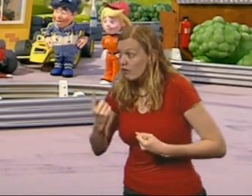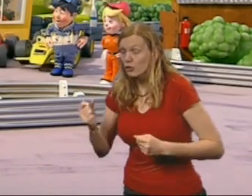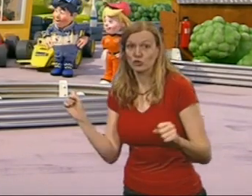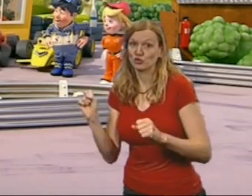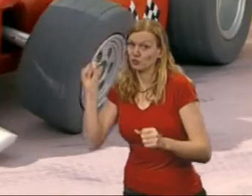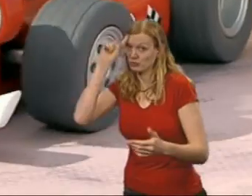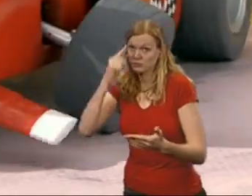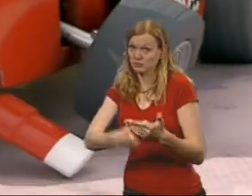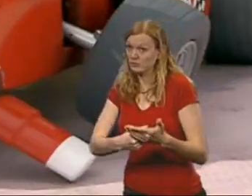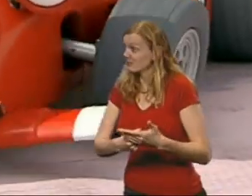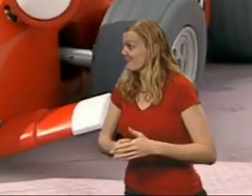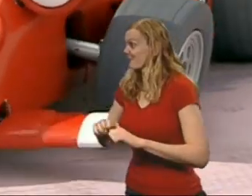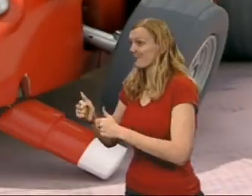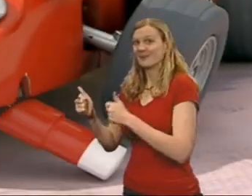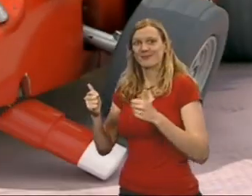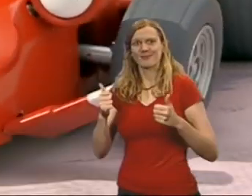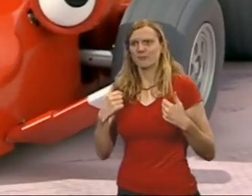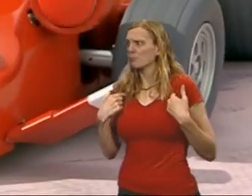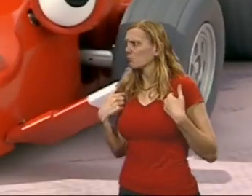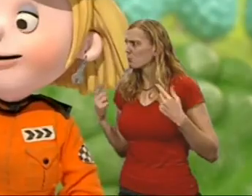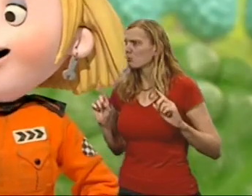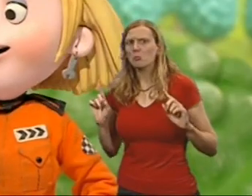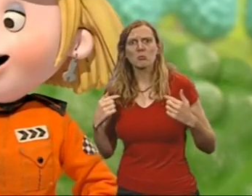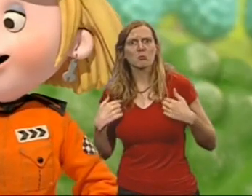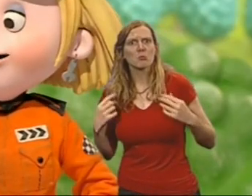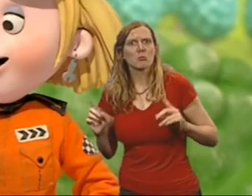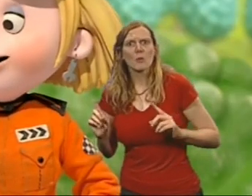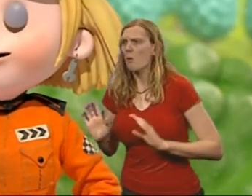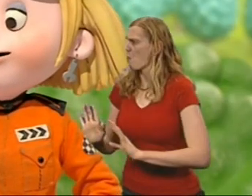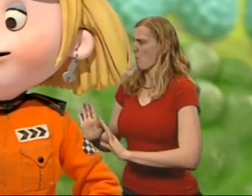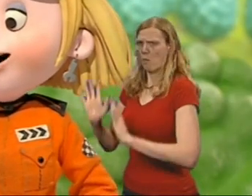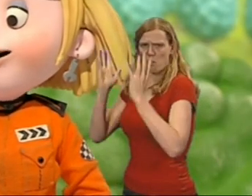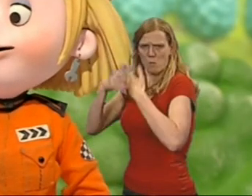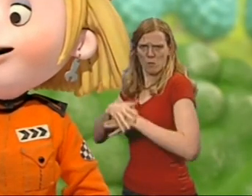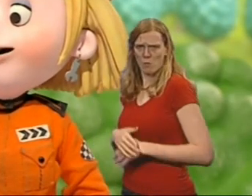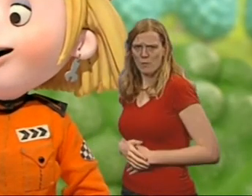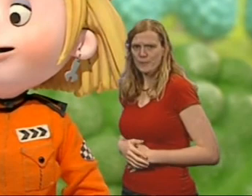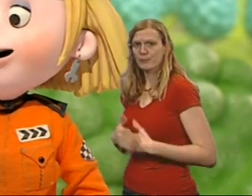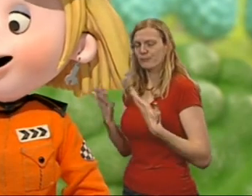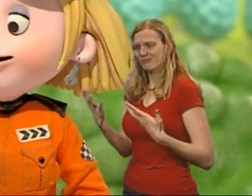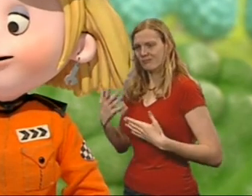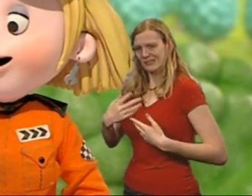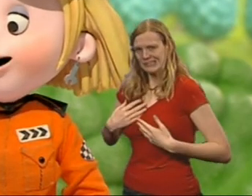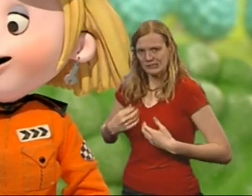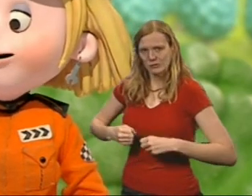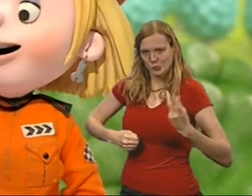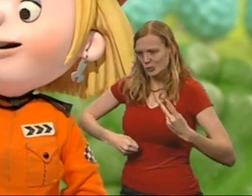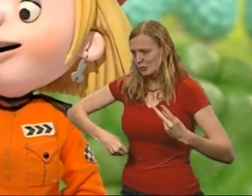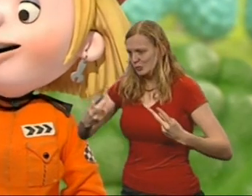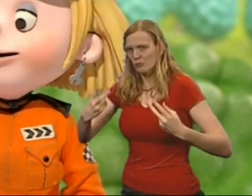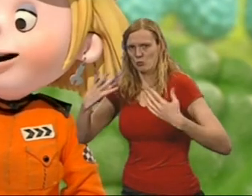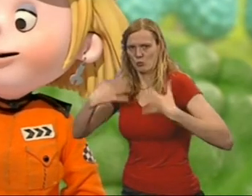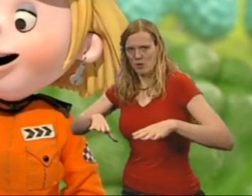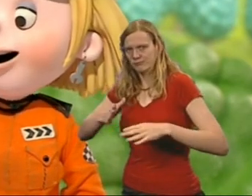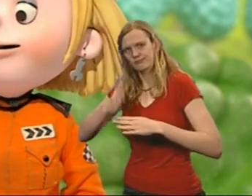Rory! What? What did I do? Don't worry, Rory. They just want you to decide between a trip to